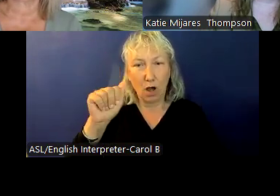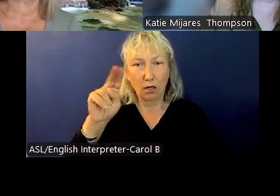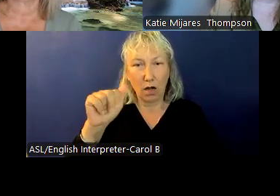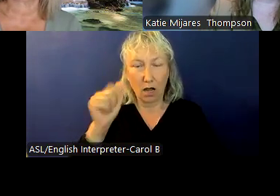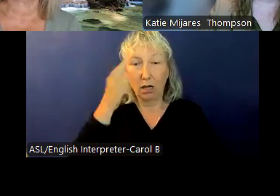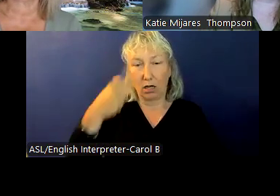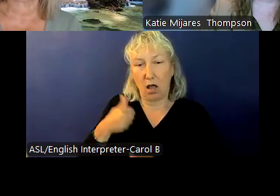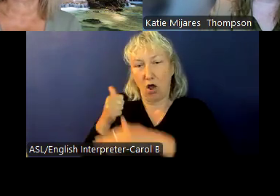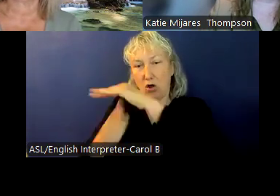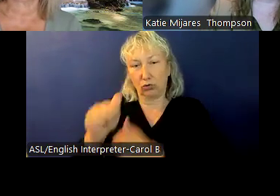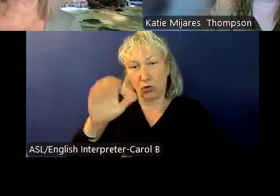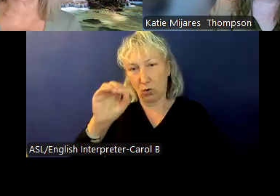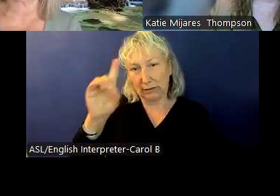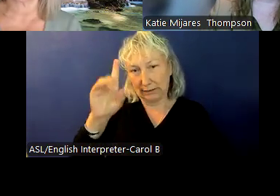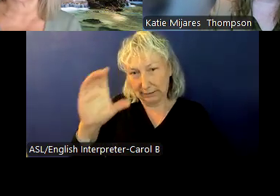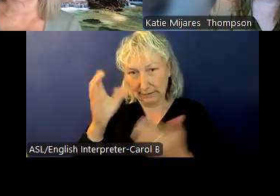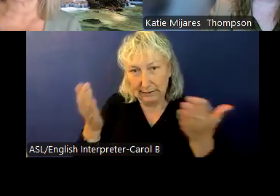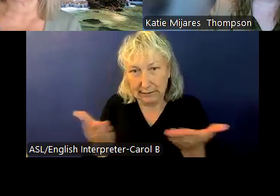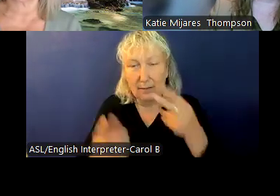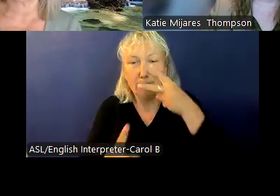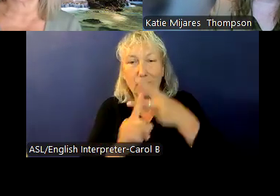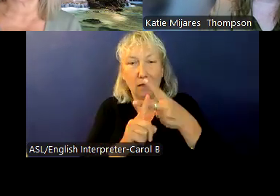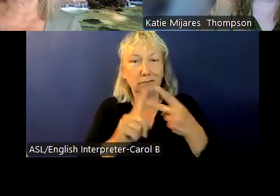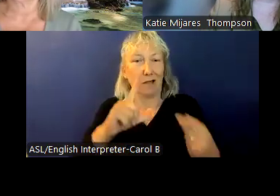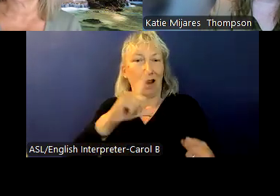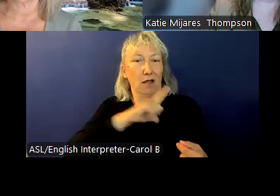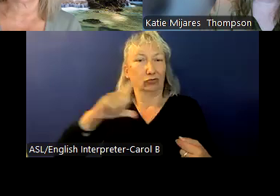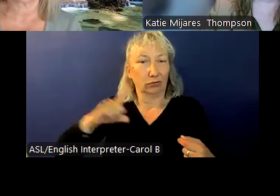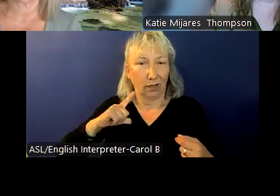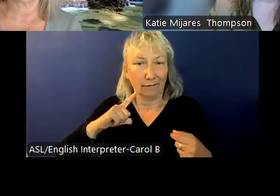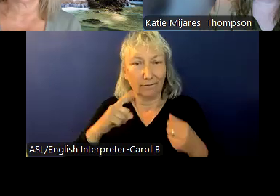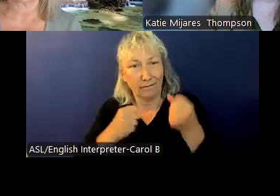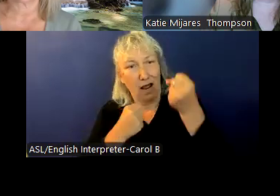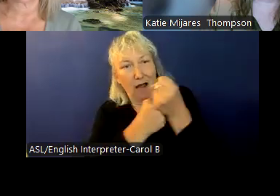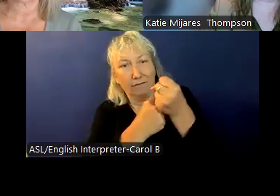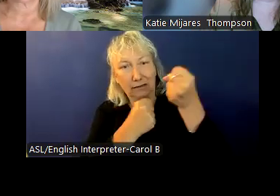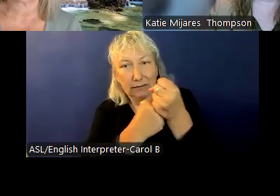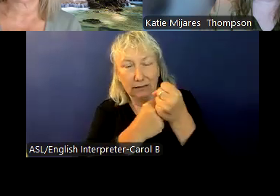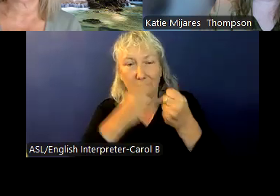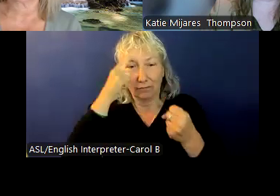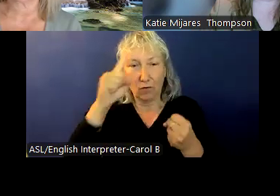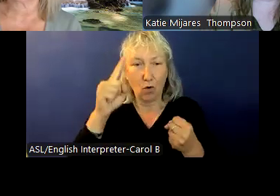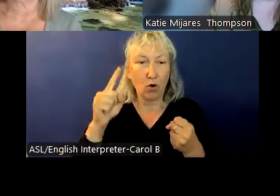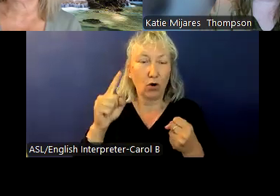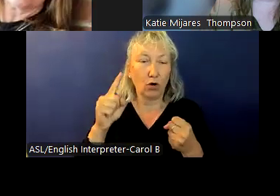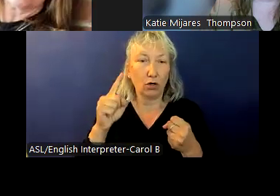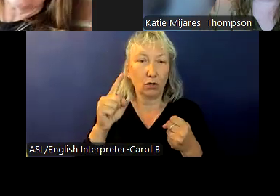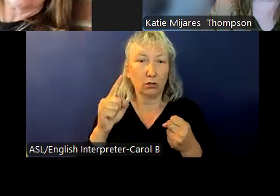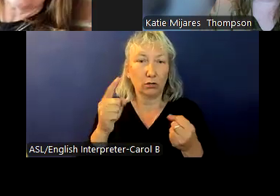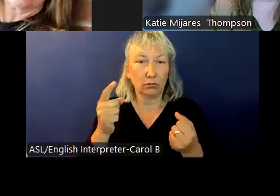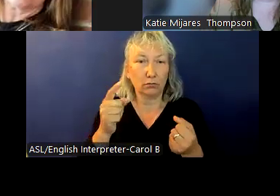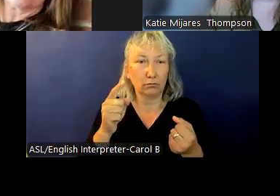Commission, and I'm also the Legislative Advocacy Coordinator for the Disability Health and Employment Equity